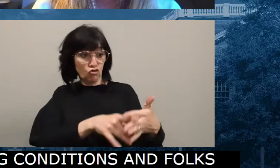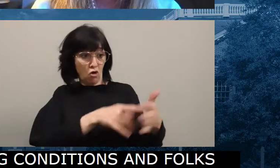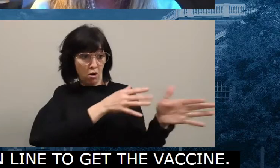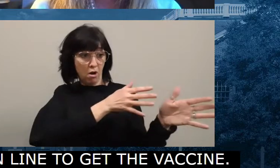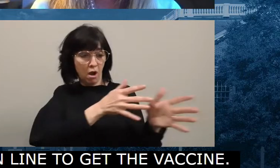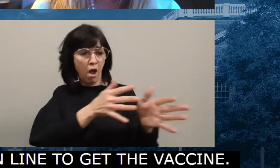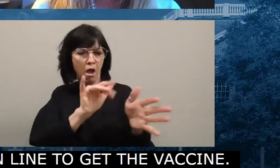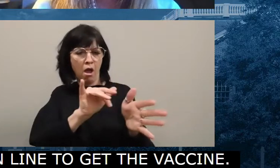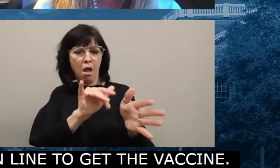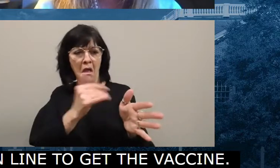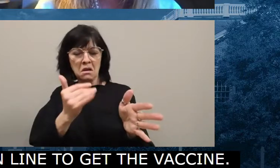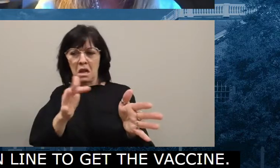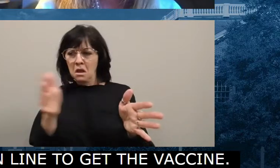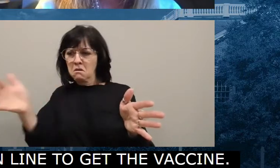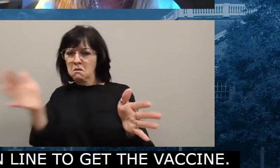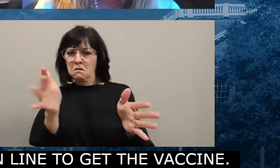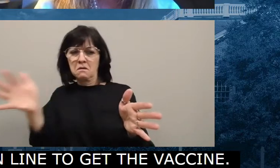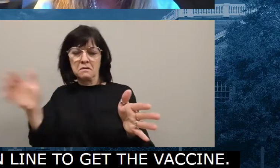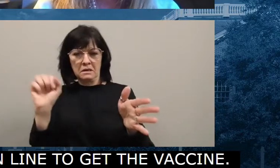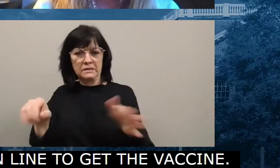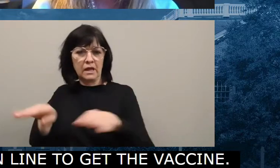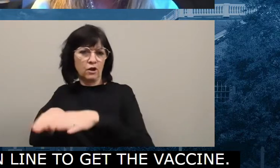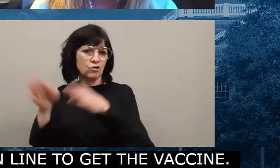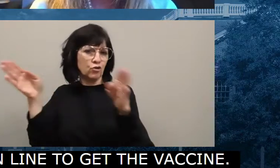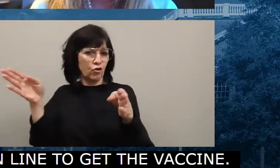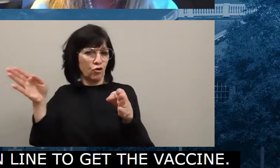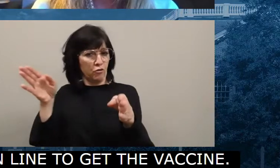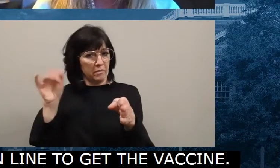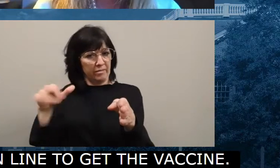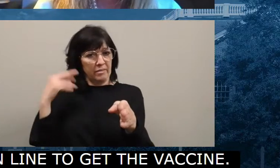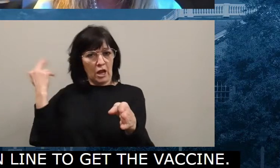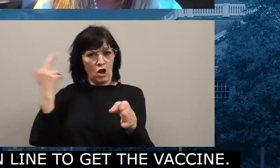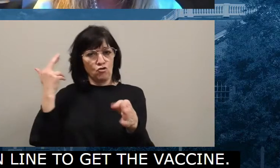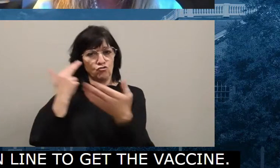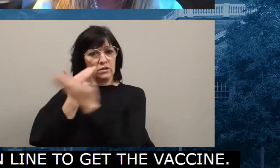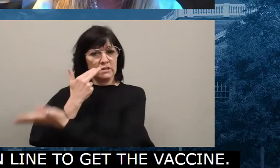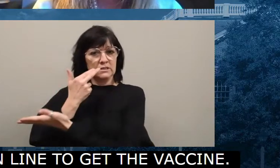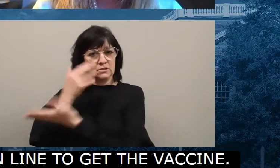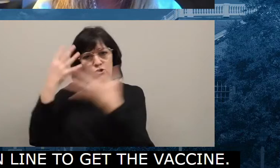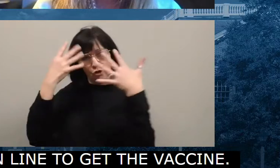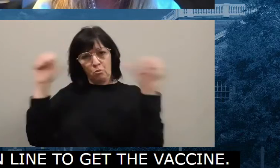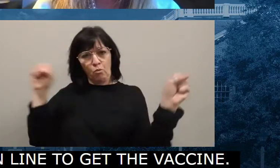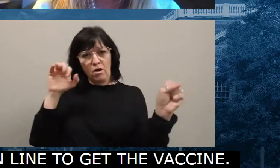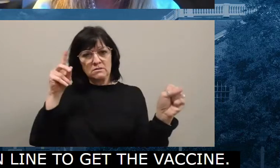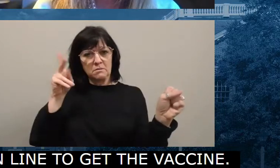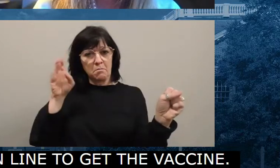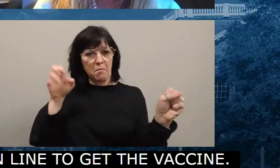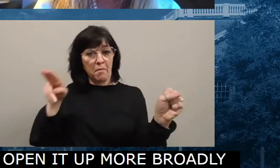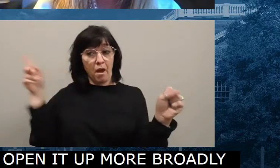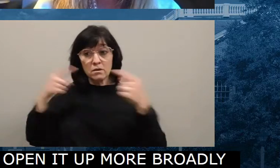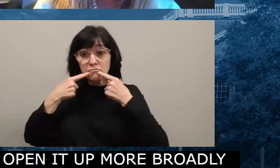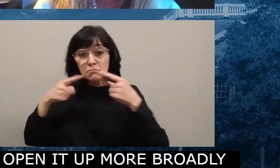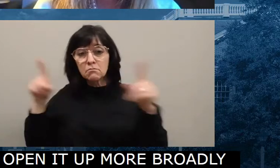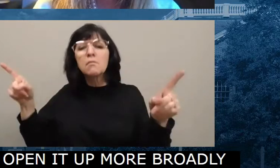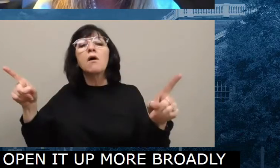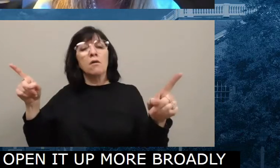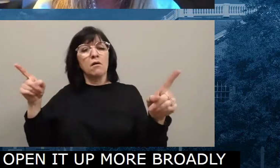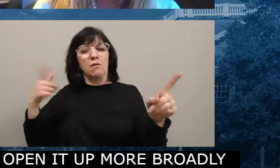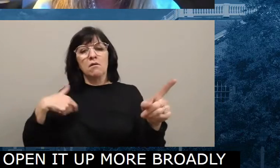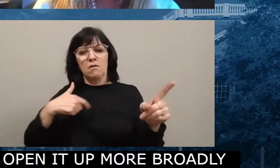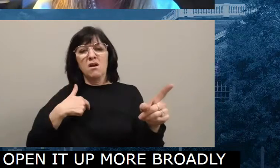by President Biden and the federal White House task force. So we have been watching